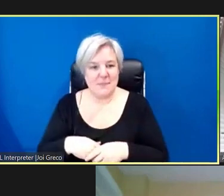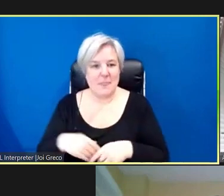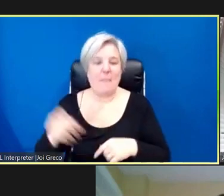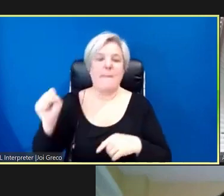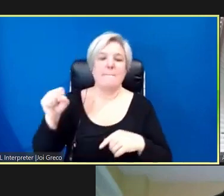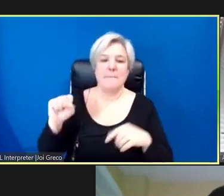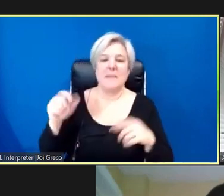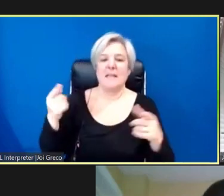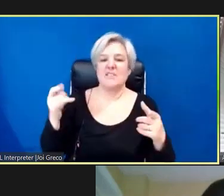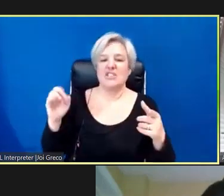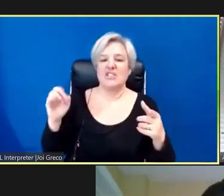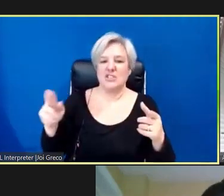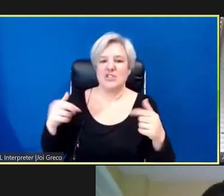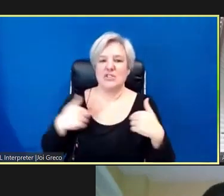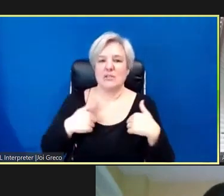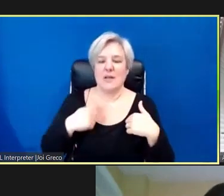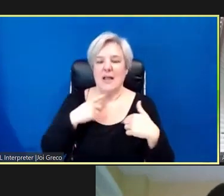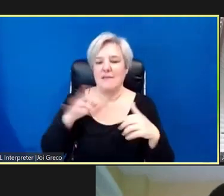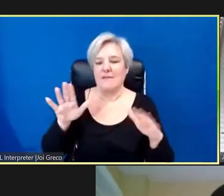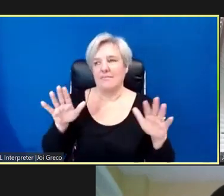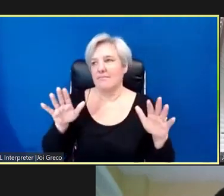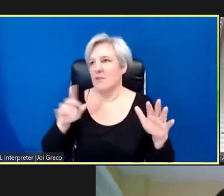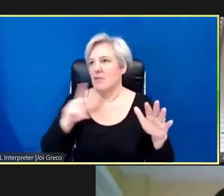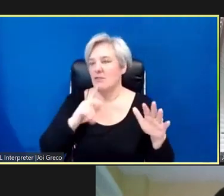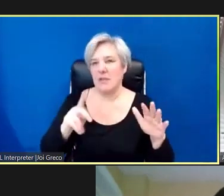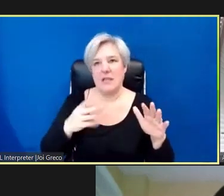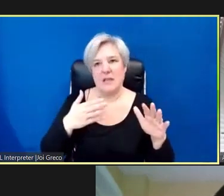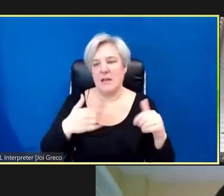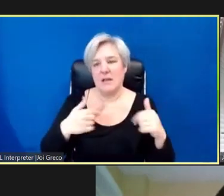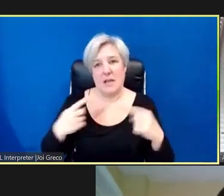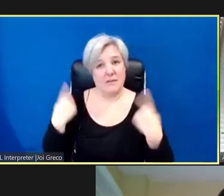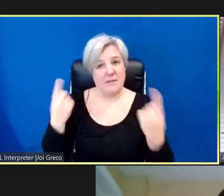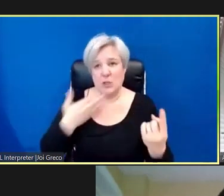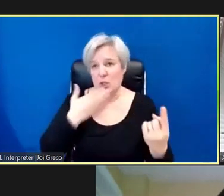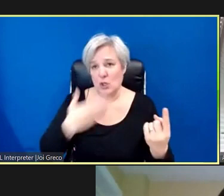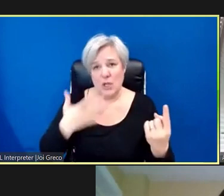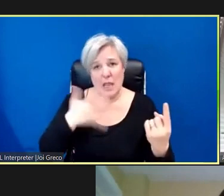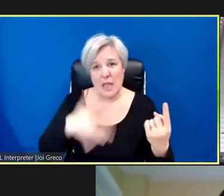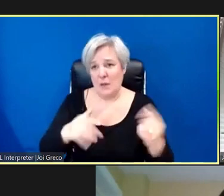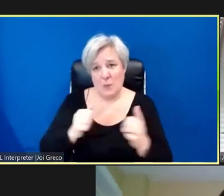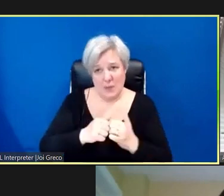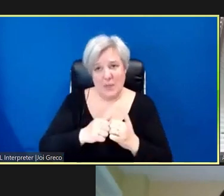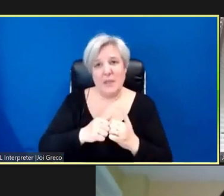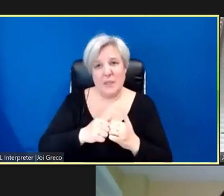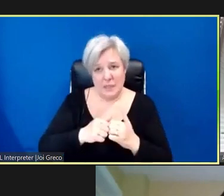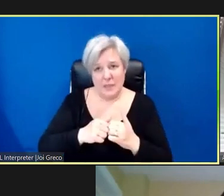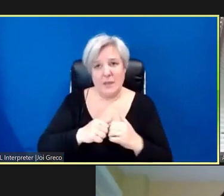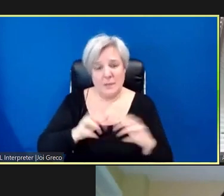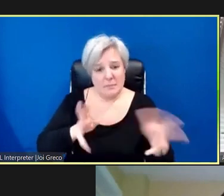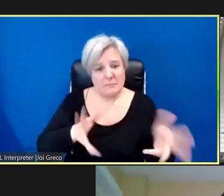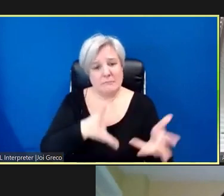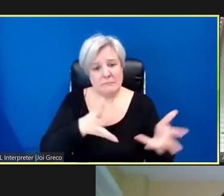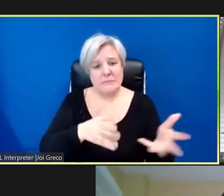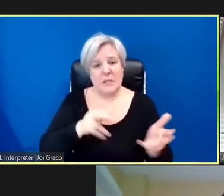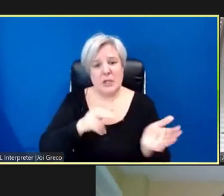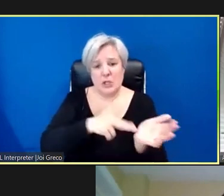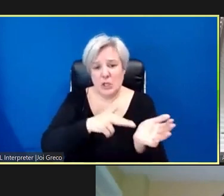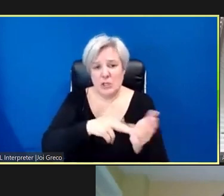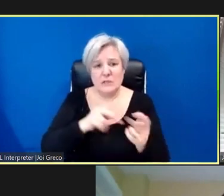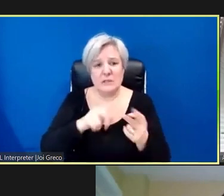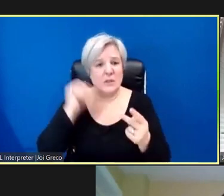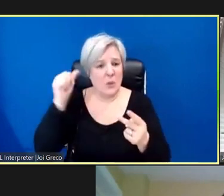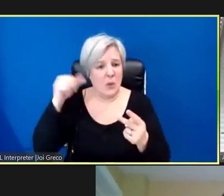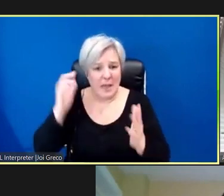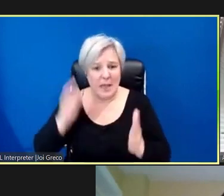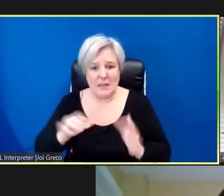This is Ginger. I just have had great luck with pushing that out there, especially when nursing or audiology